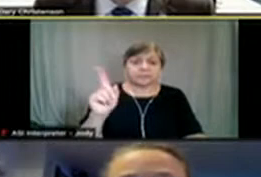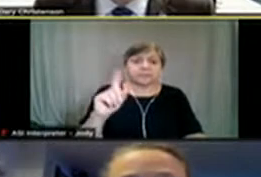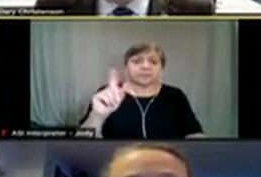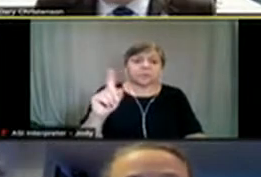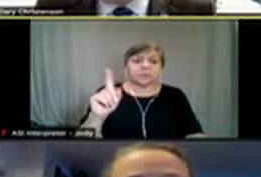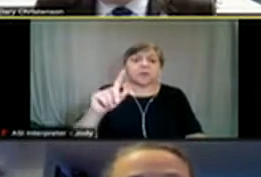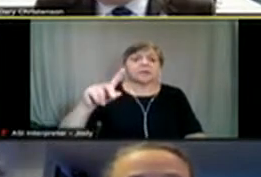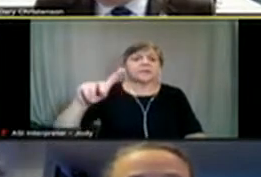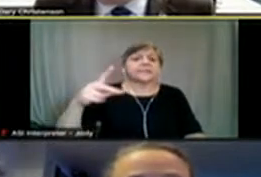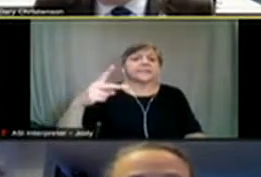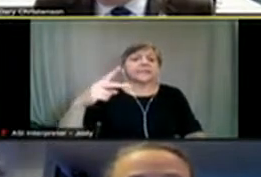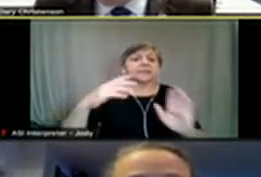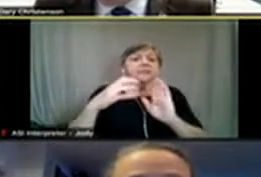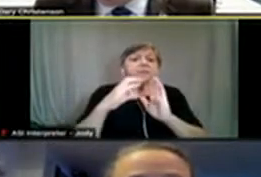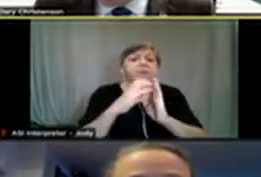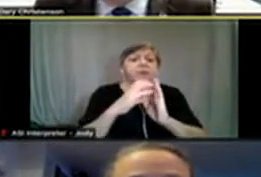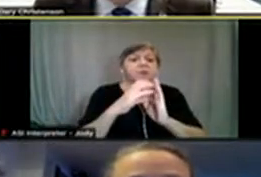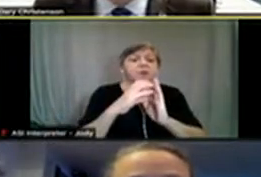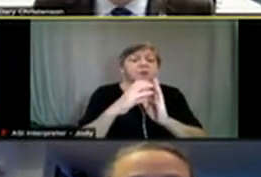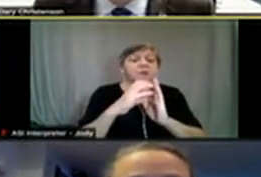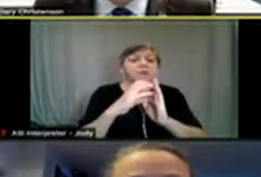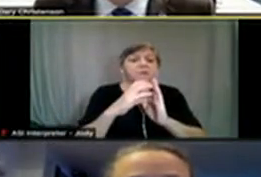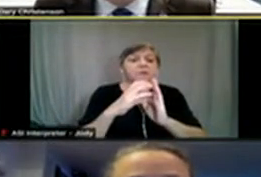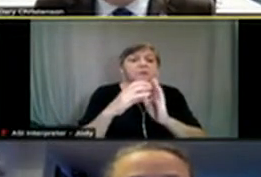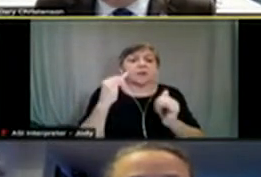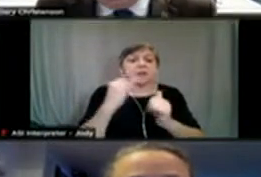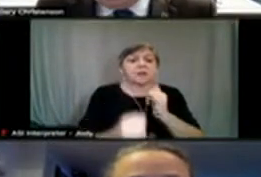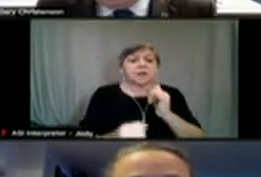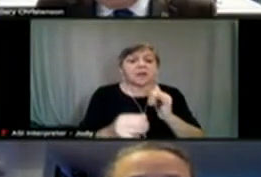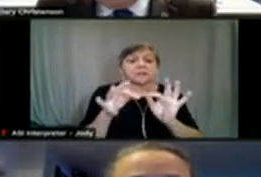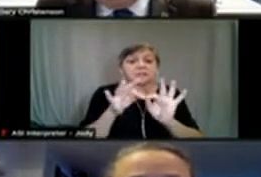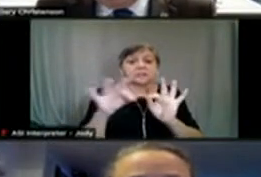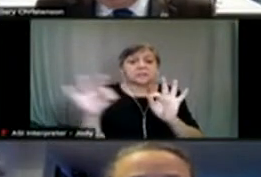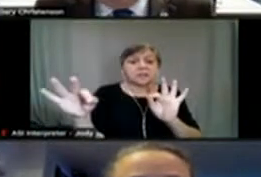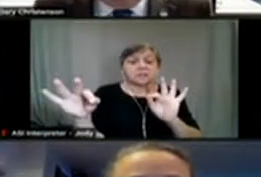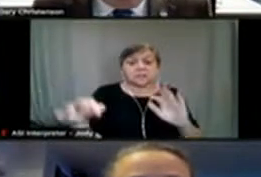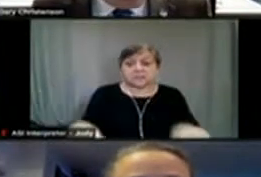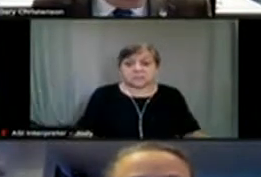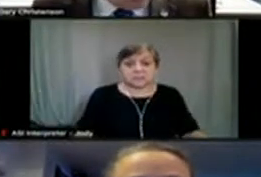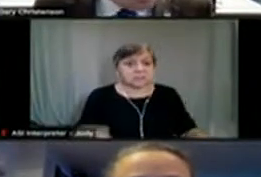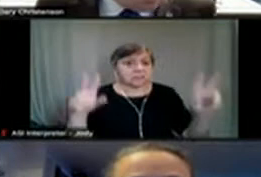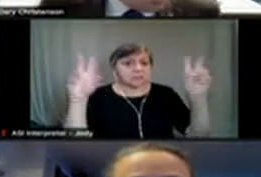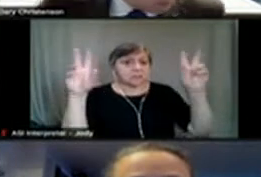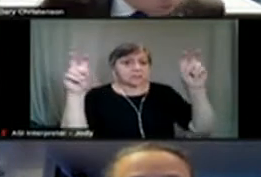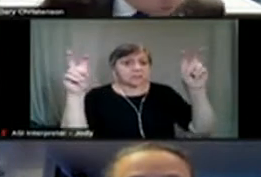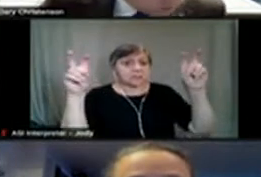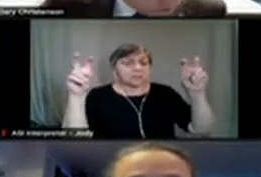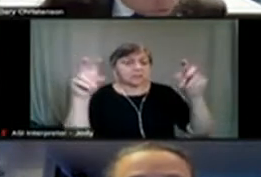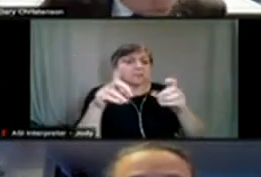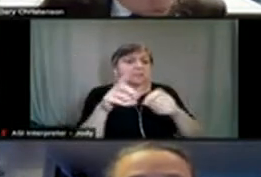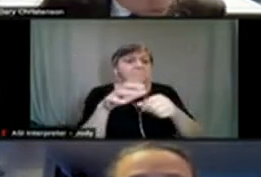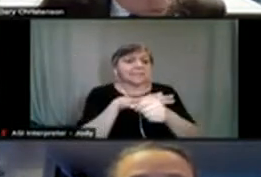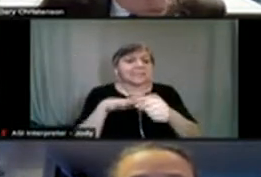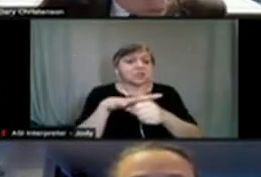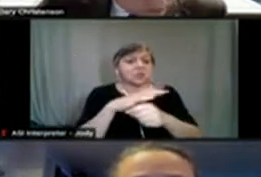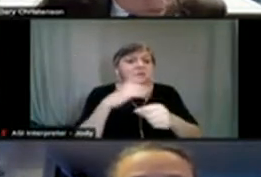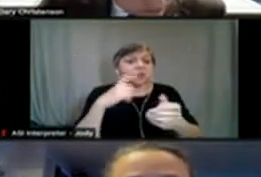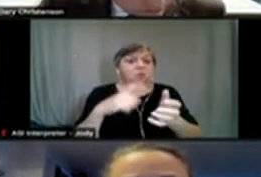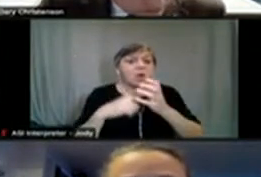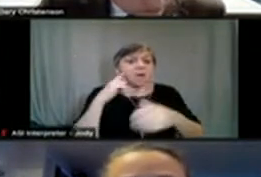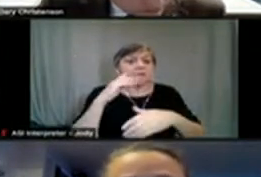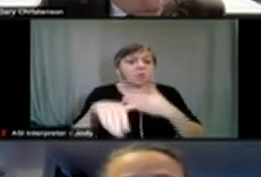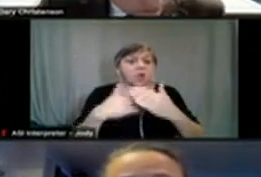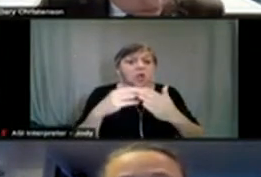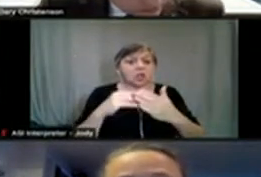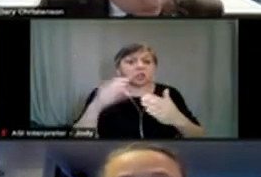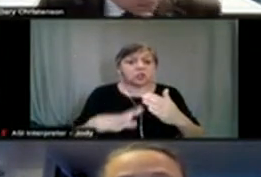paragraph of the current policy, last sentence. It says, the district shall require this for all students in grades K to 12. It